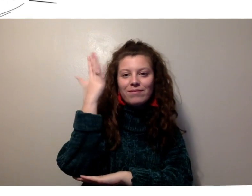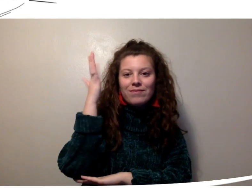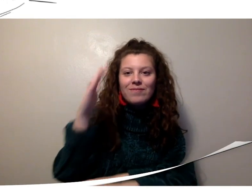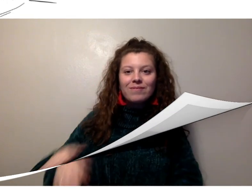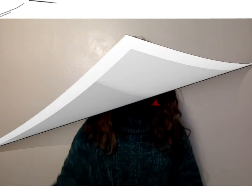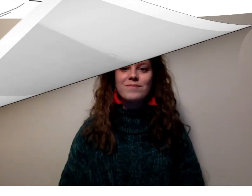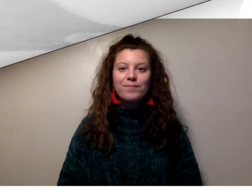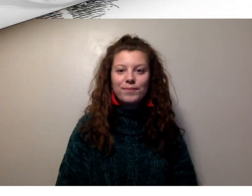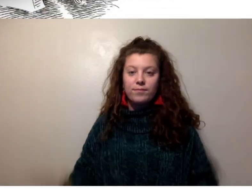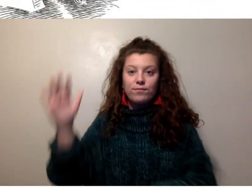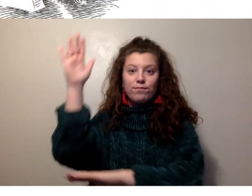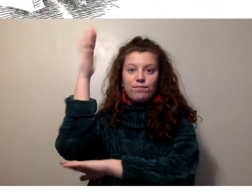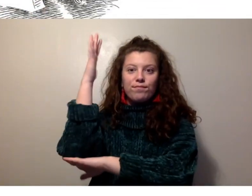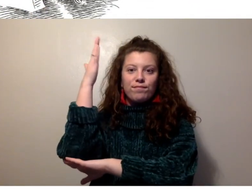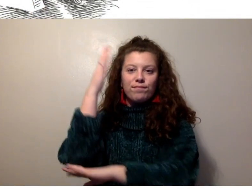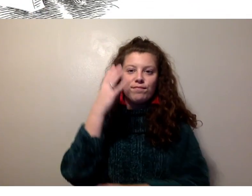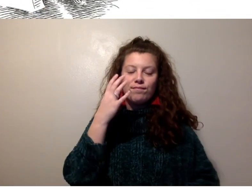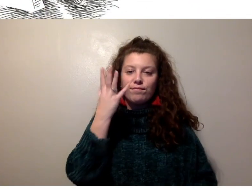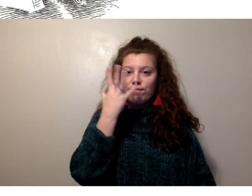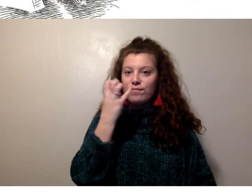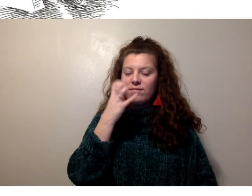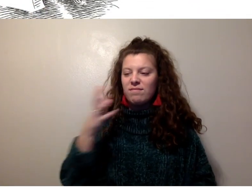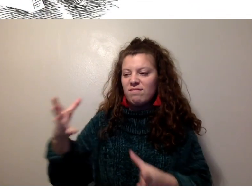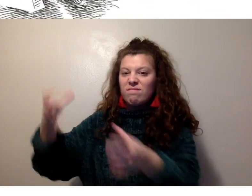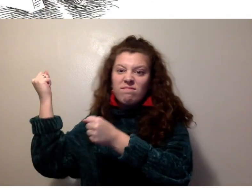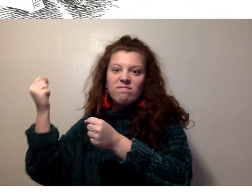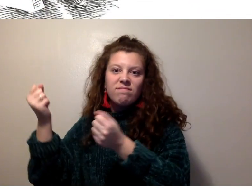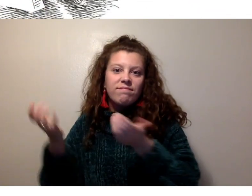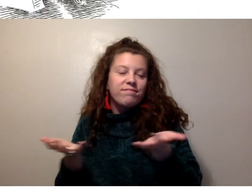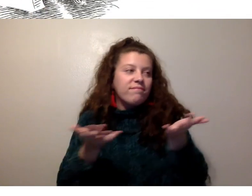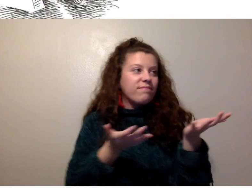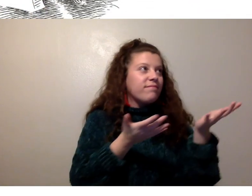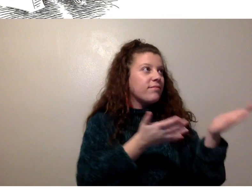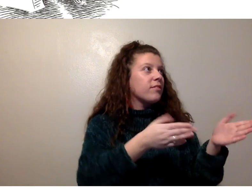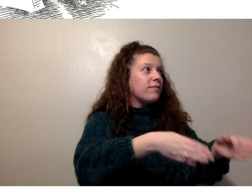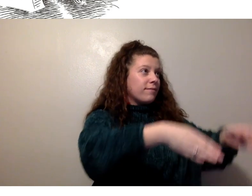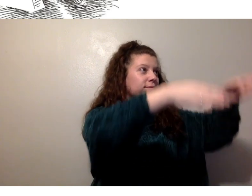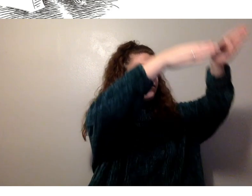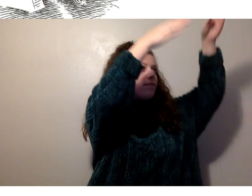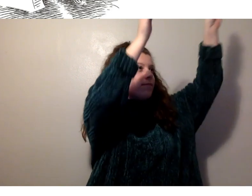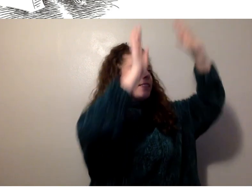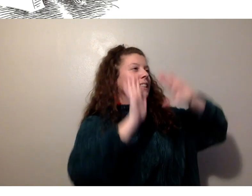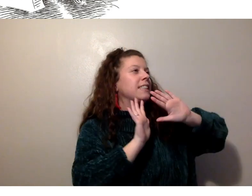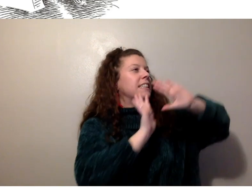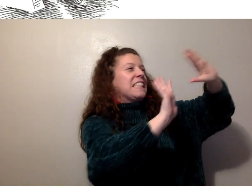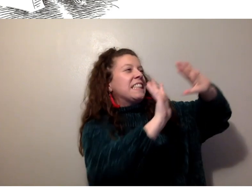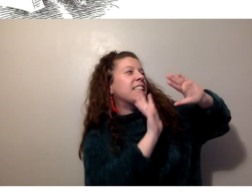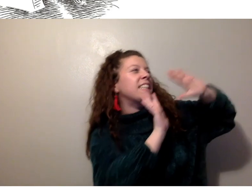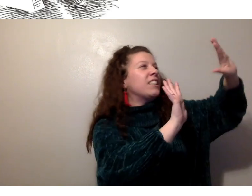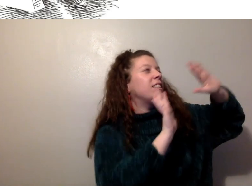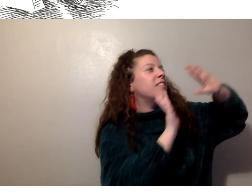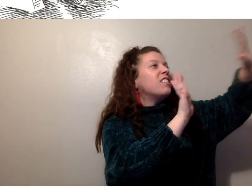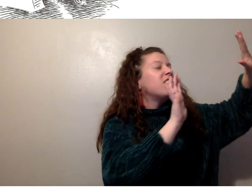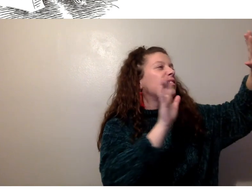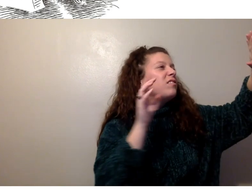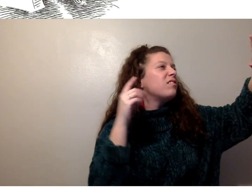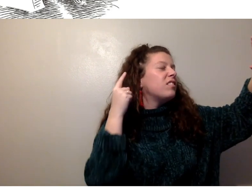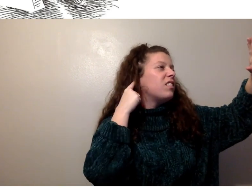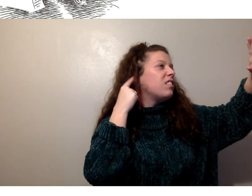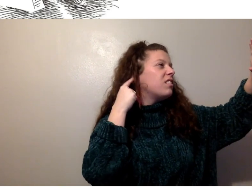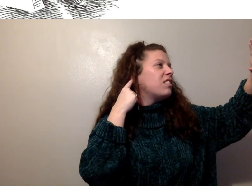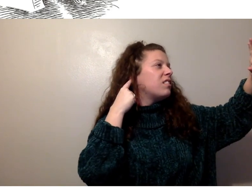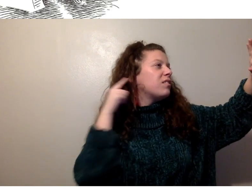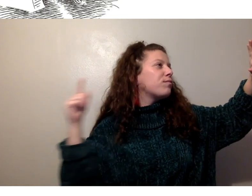tree. And the Grinch grabbed the tree and he started to shove, when he heard a small sound like the coo